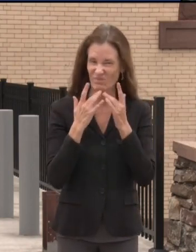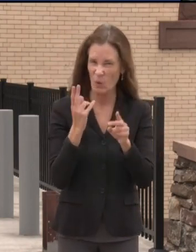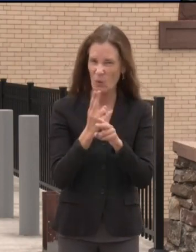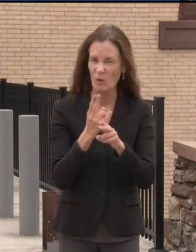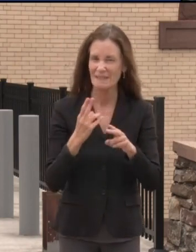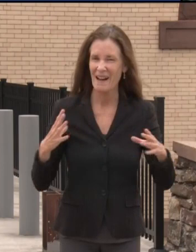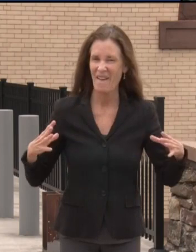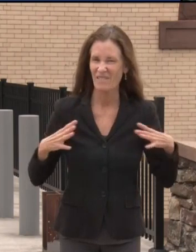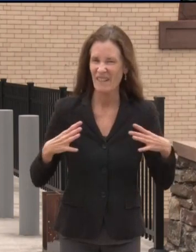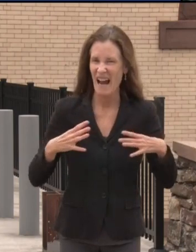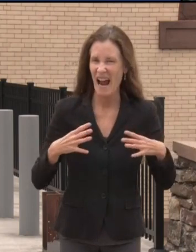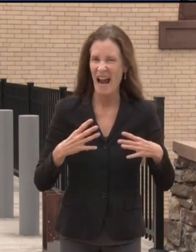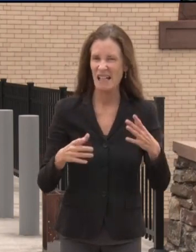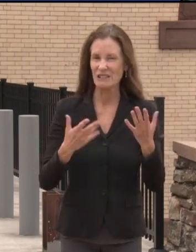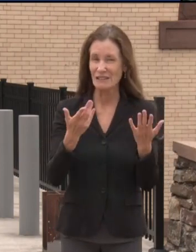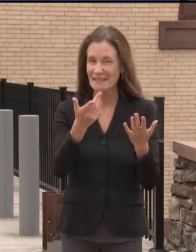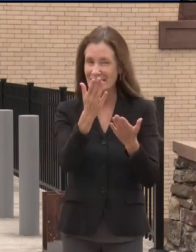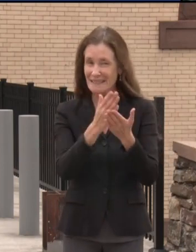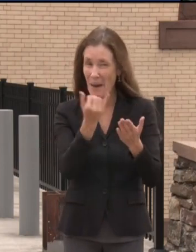it,